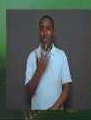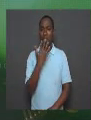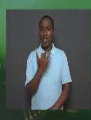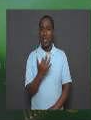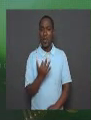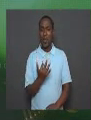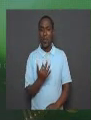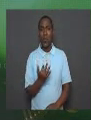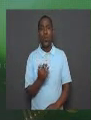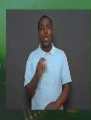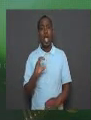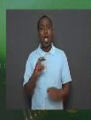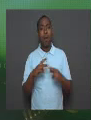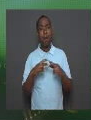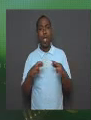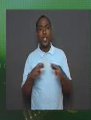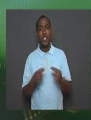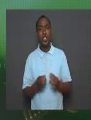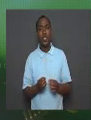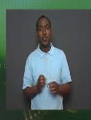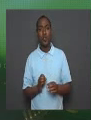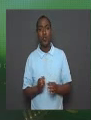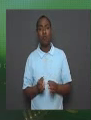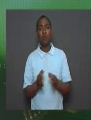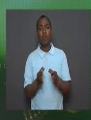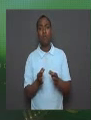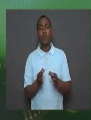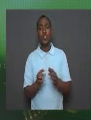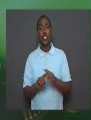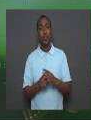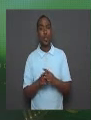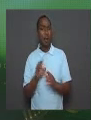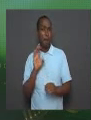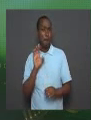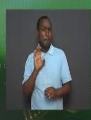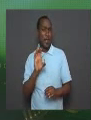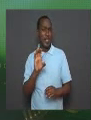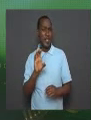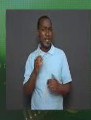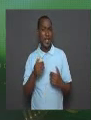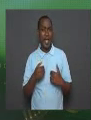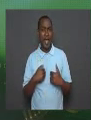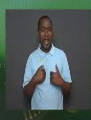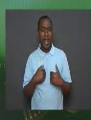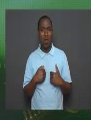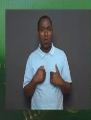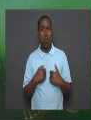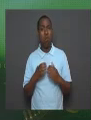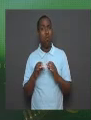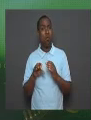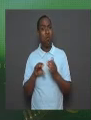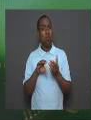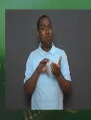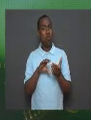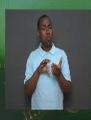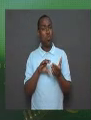the capillaries, it is under pressure, so fluid gets squeezed out